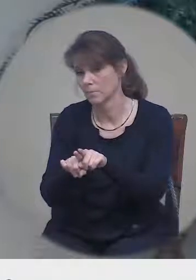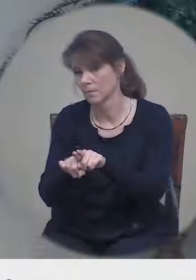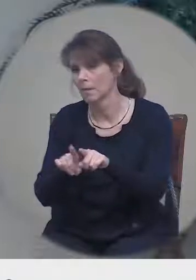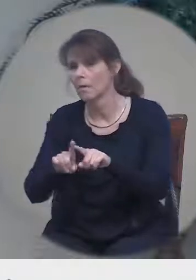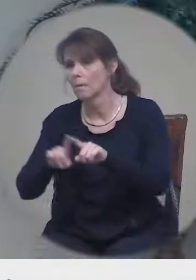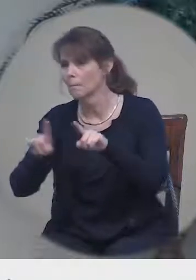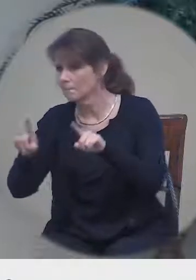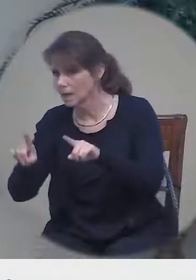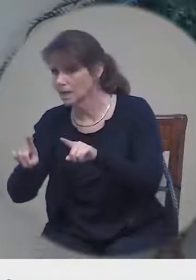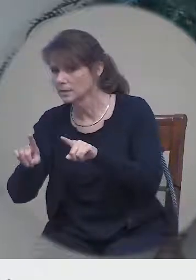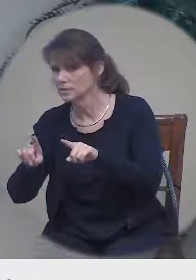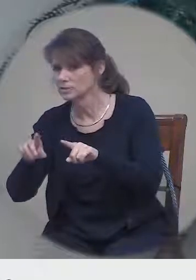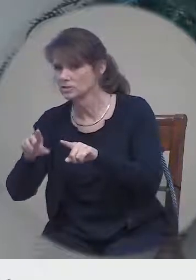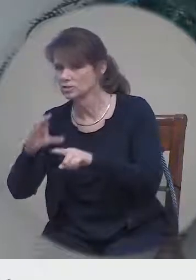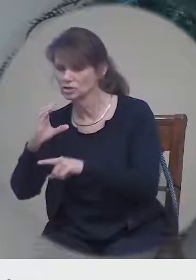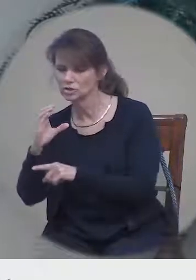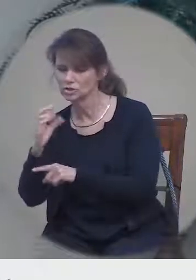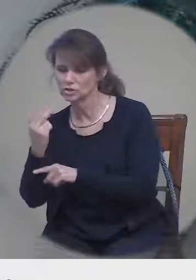a way of discipline.